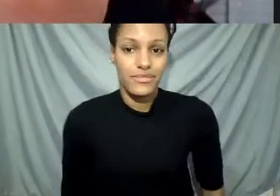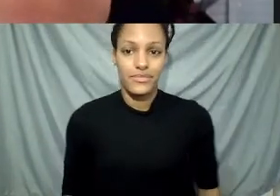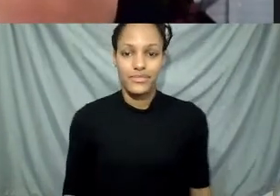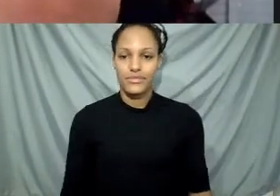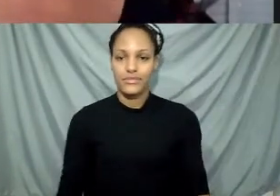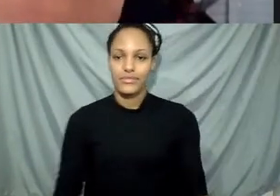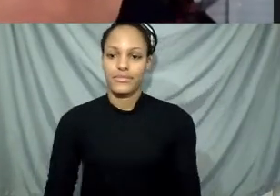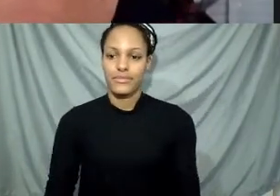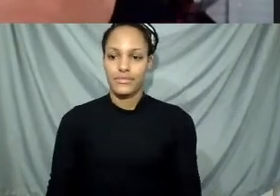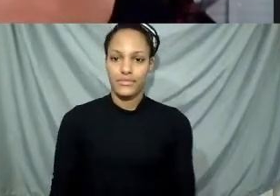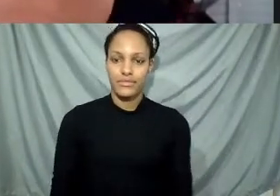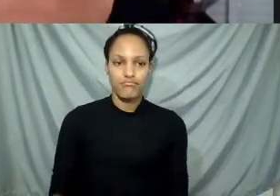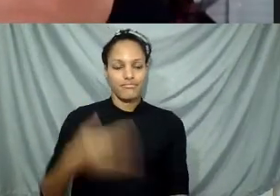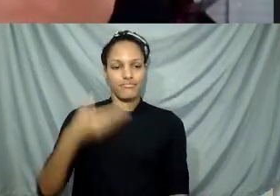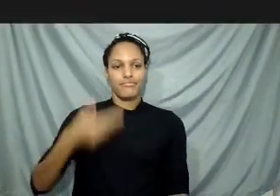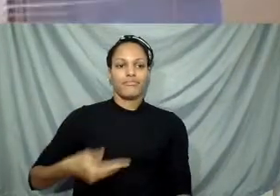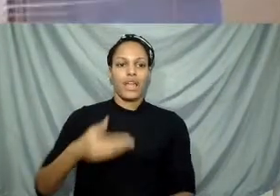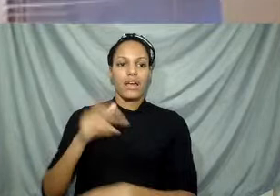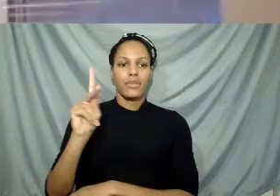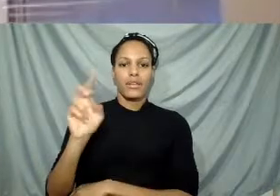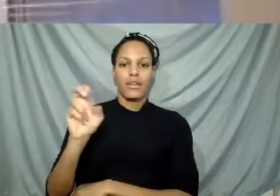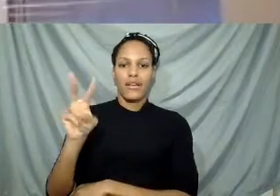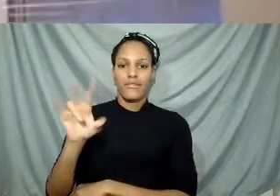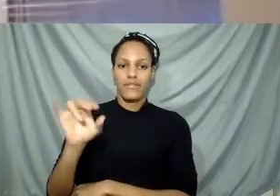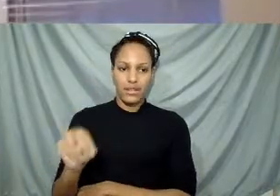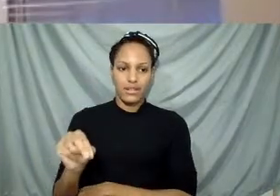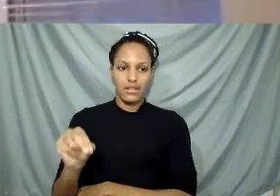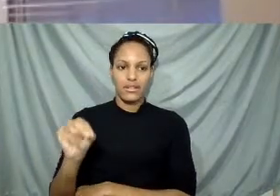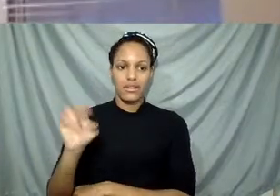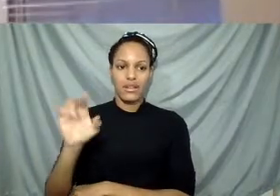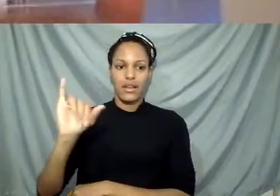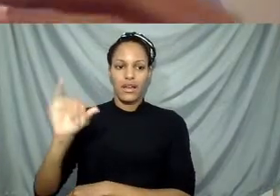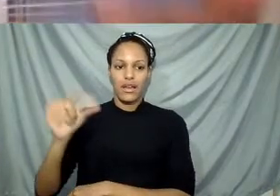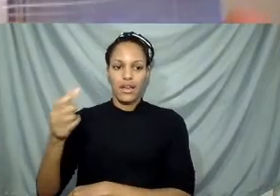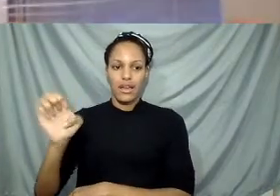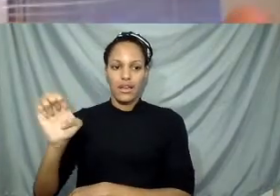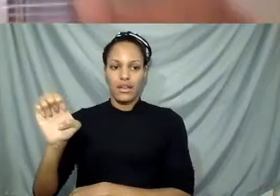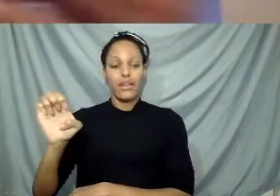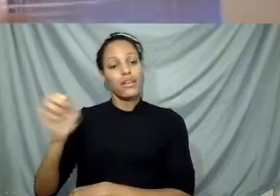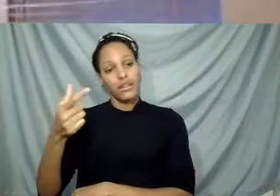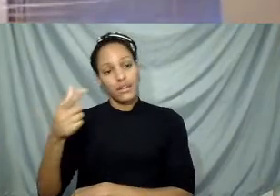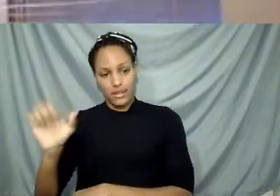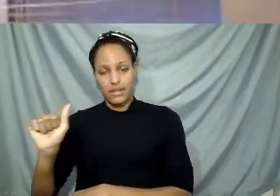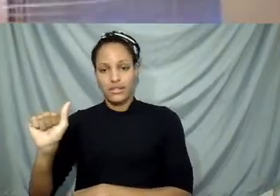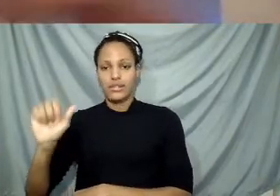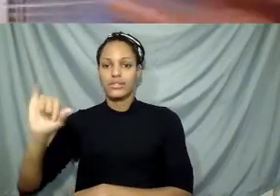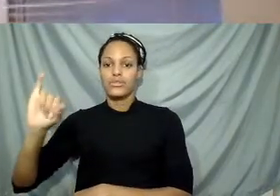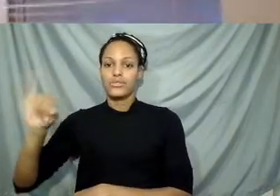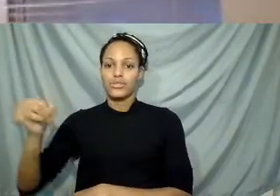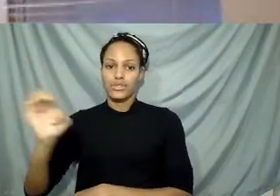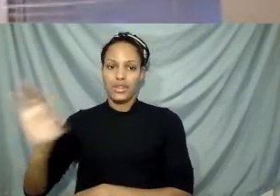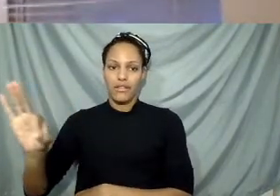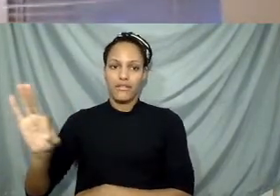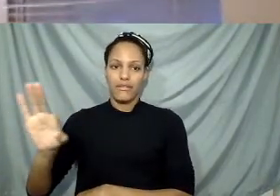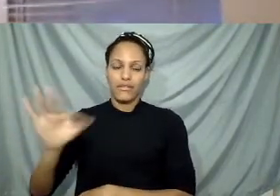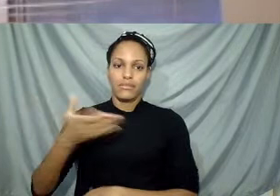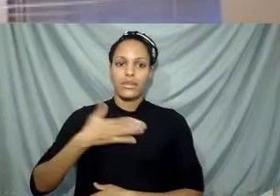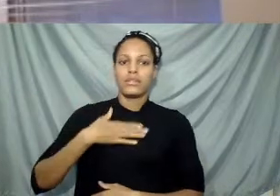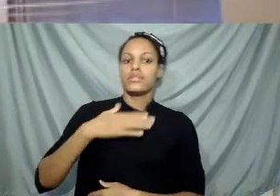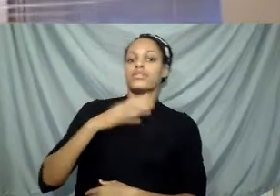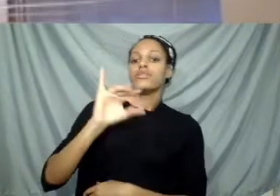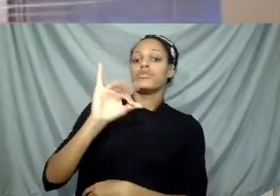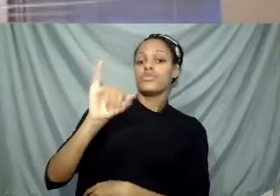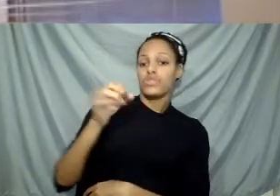Well, yeah, I'm Kevin Iega Jeff, and my given name is Kevin Jeff. My chosen name is